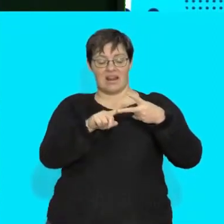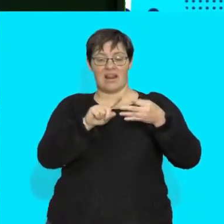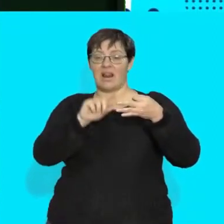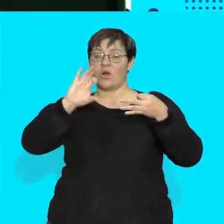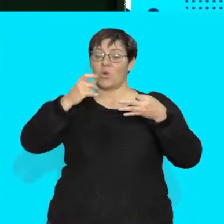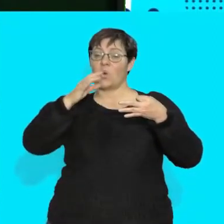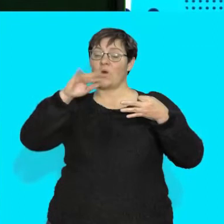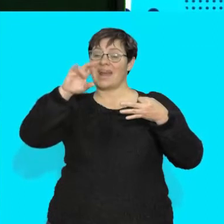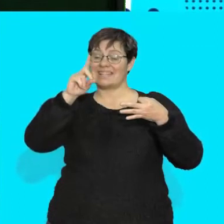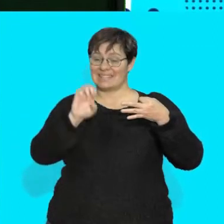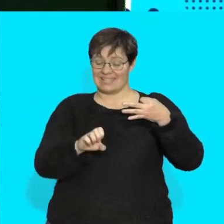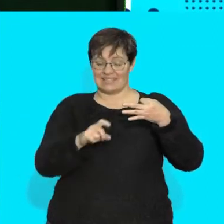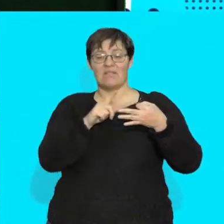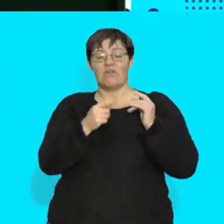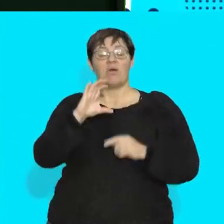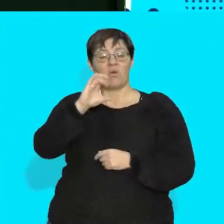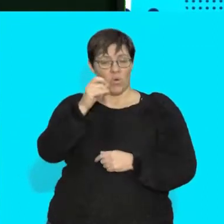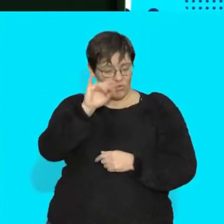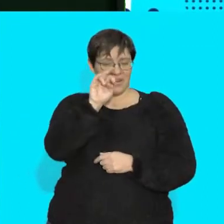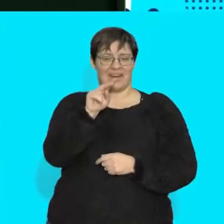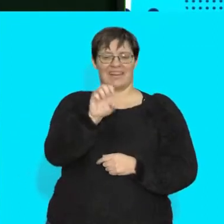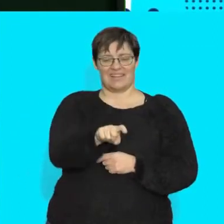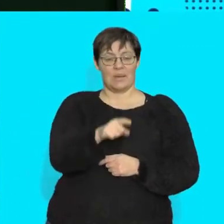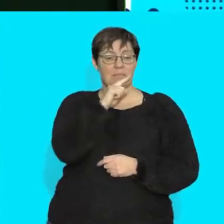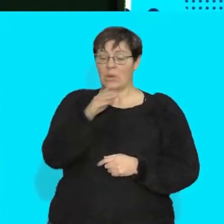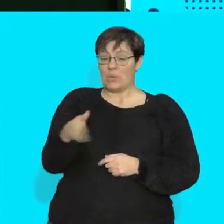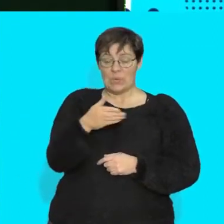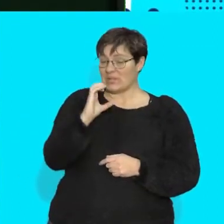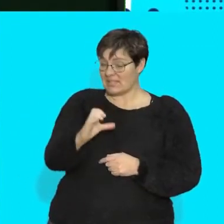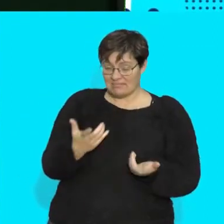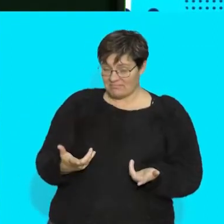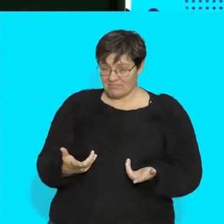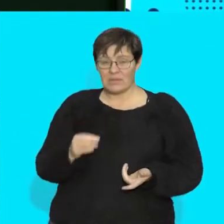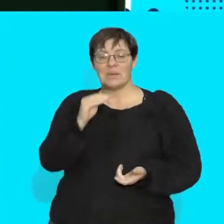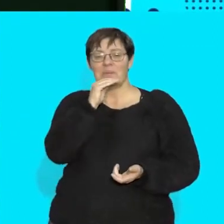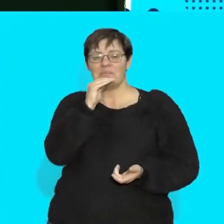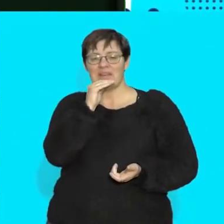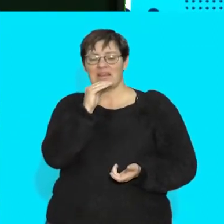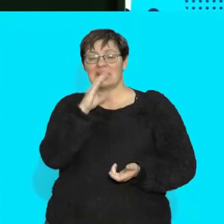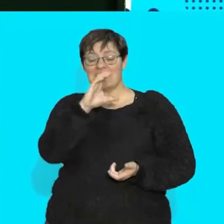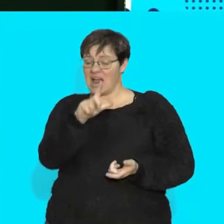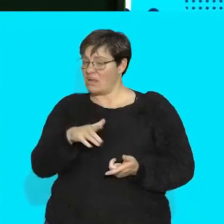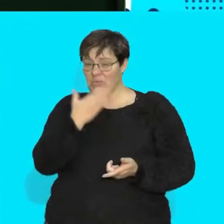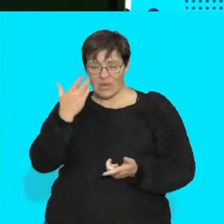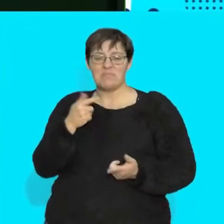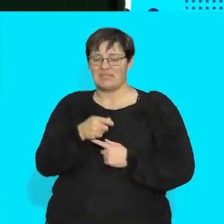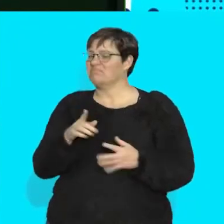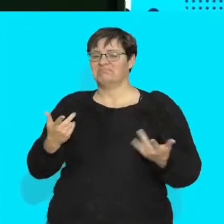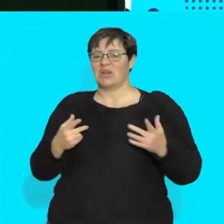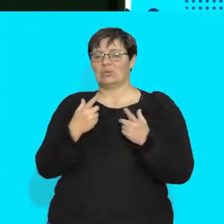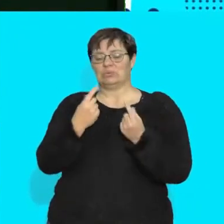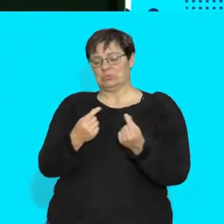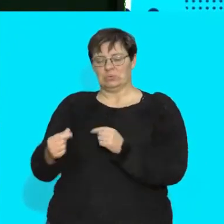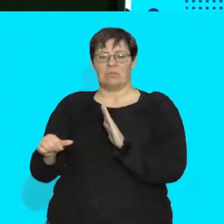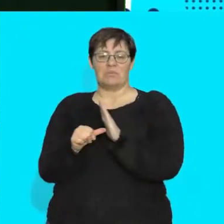acid, it all comes from chlorine. If we didn't have the chlorine, we wouldn't be able to make some of these very important things